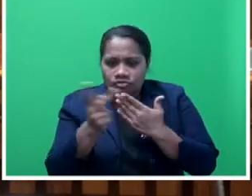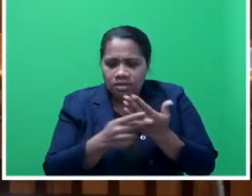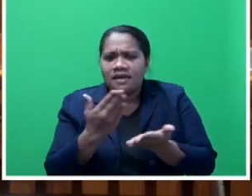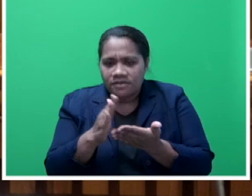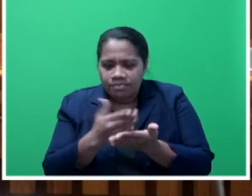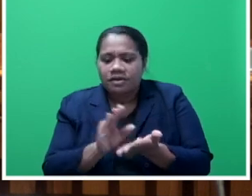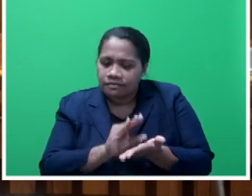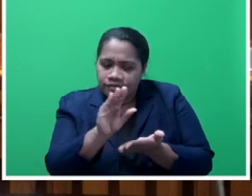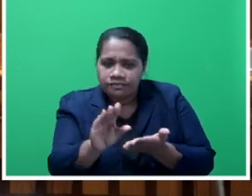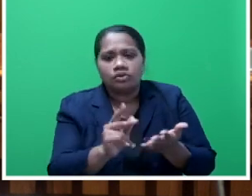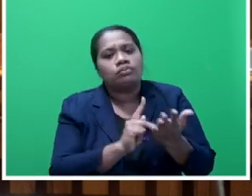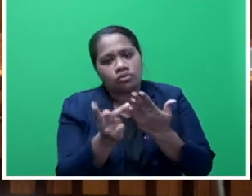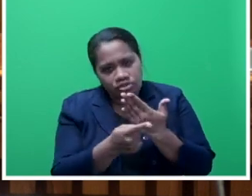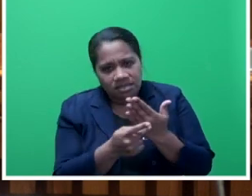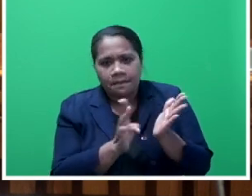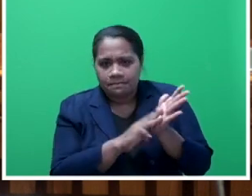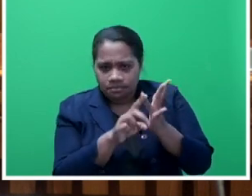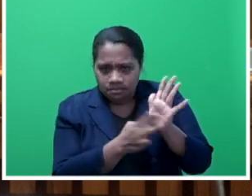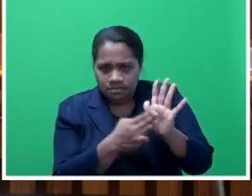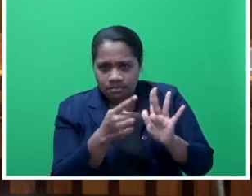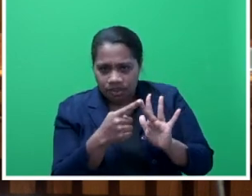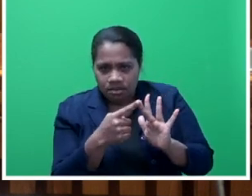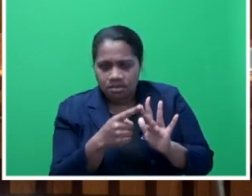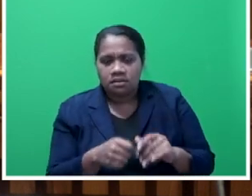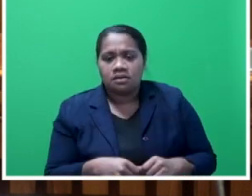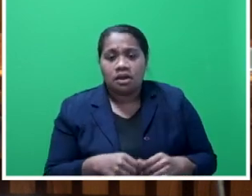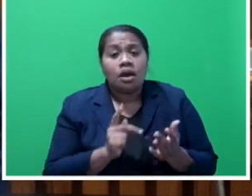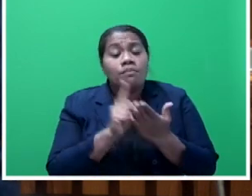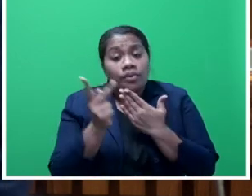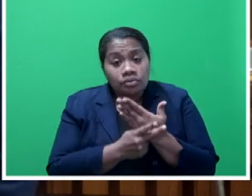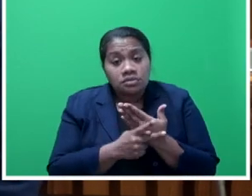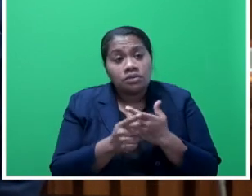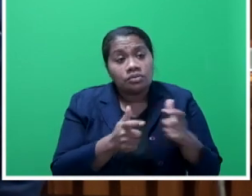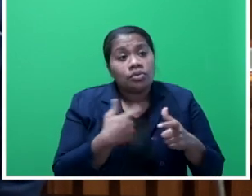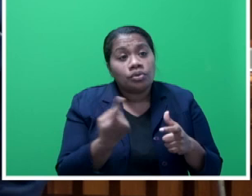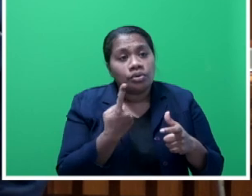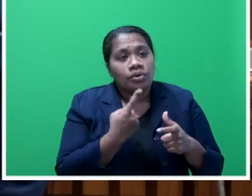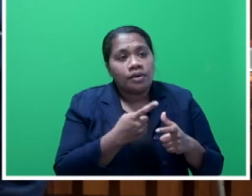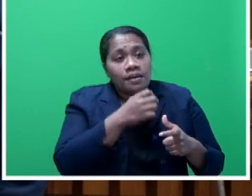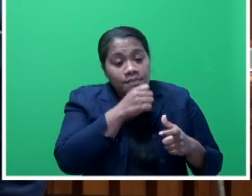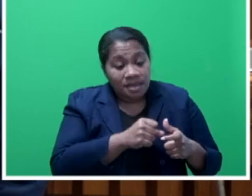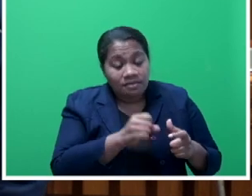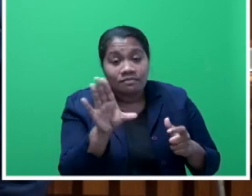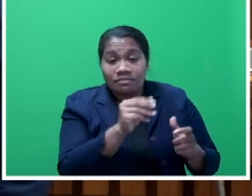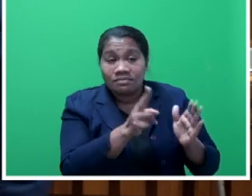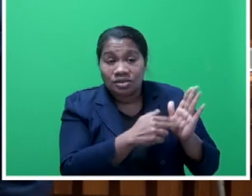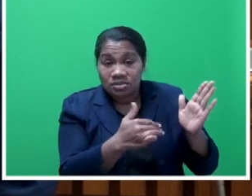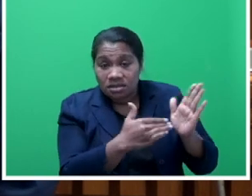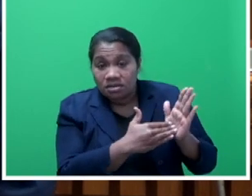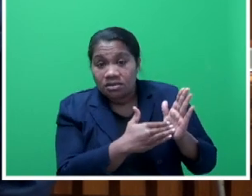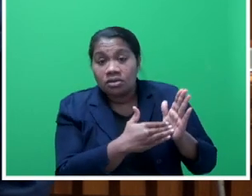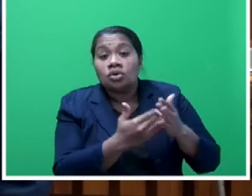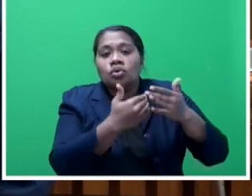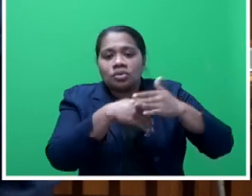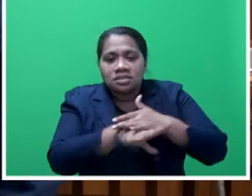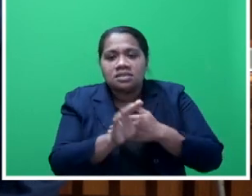a project handled by a gentleman from New Zealand who was in prison, who was